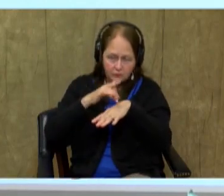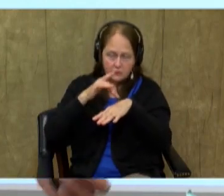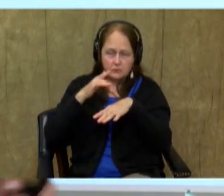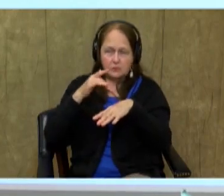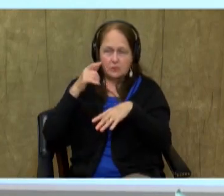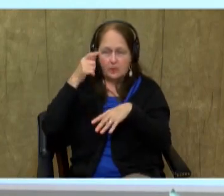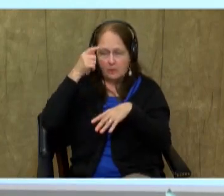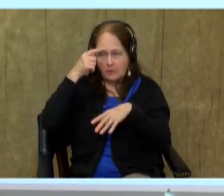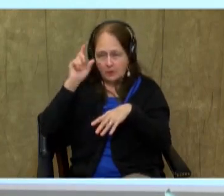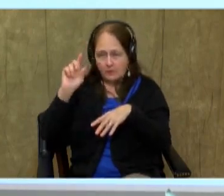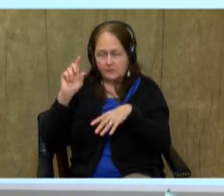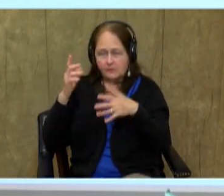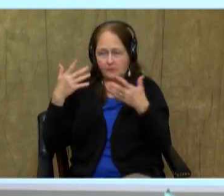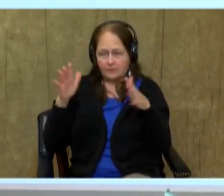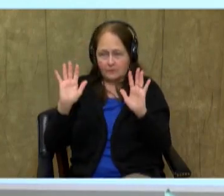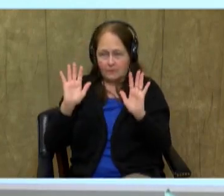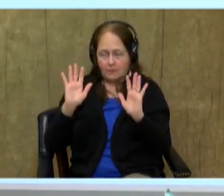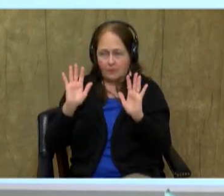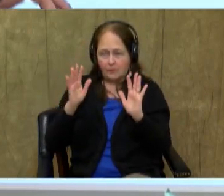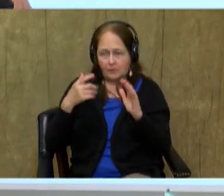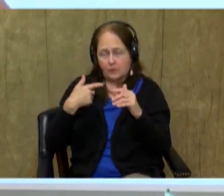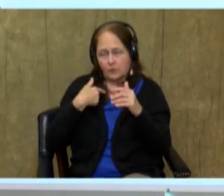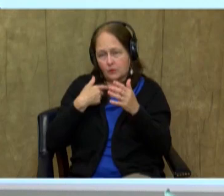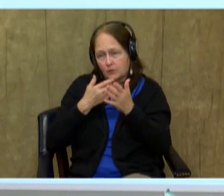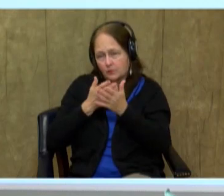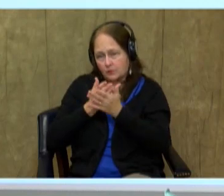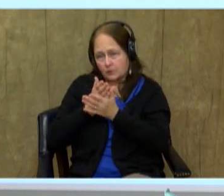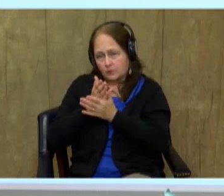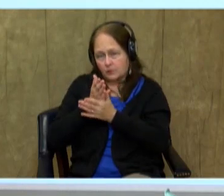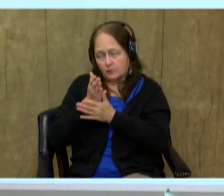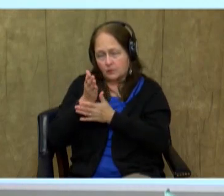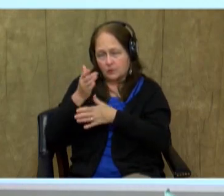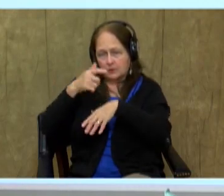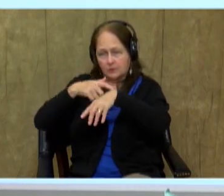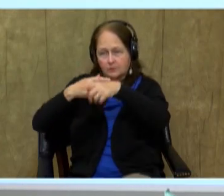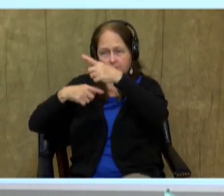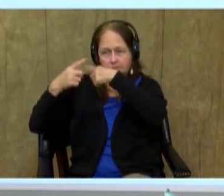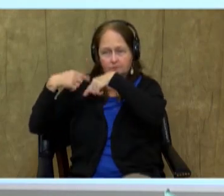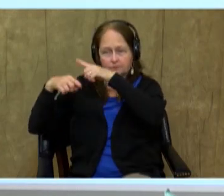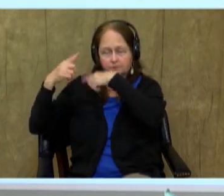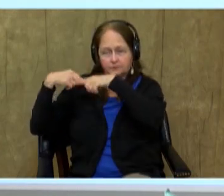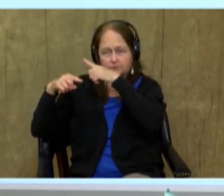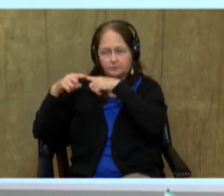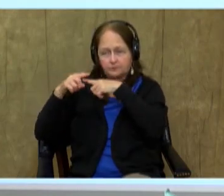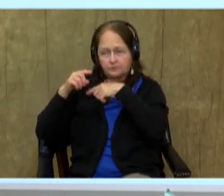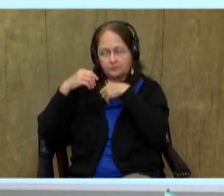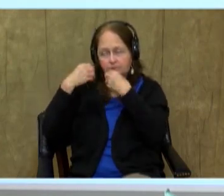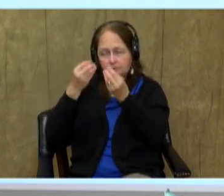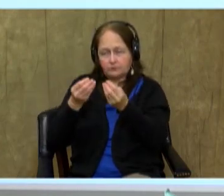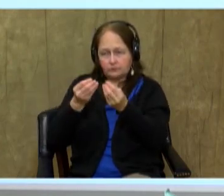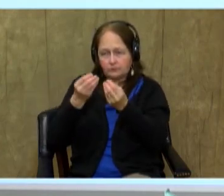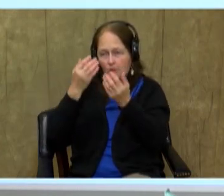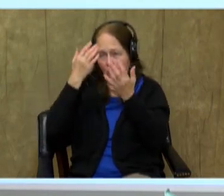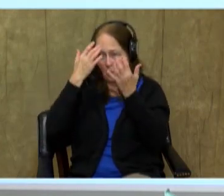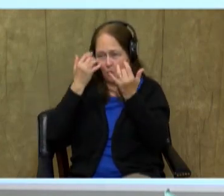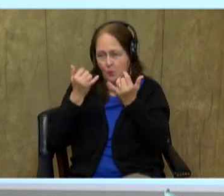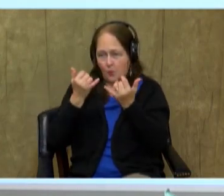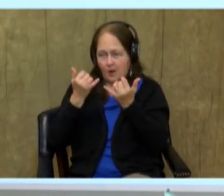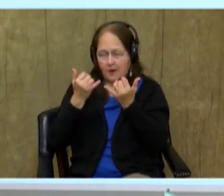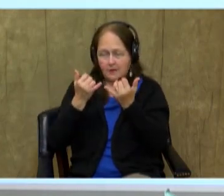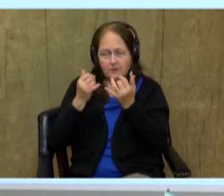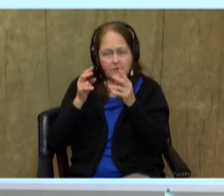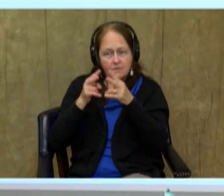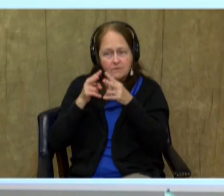okay? So I kind of want to walk you back in time a little bit and hopefully kind of really put the impression on you why this